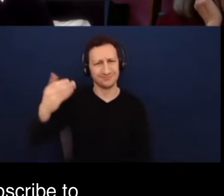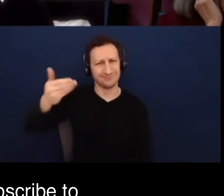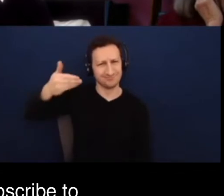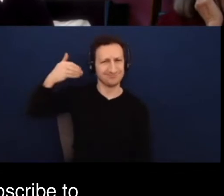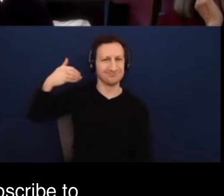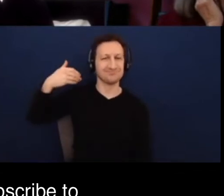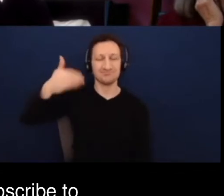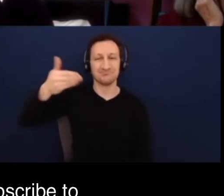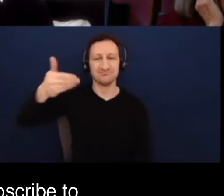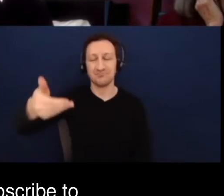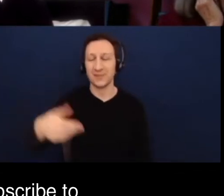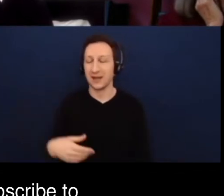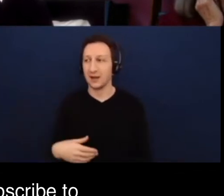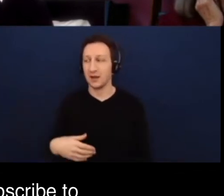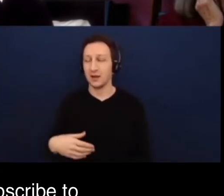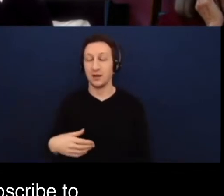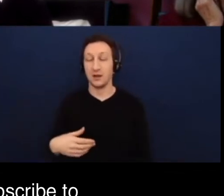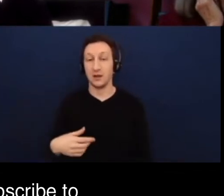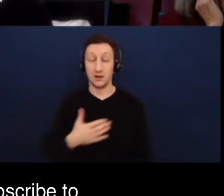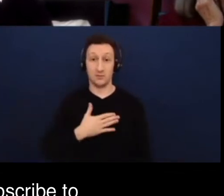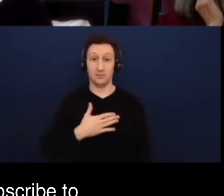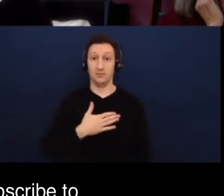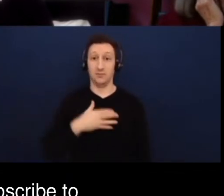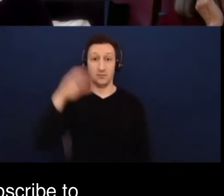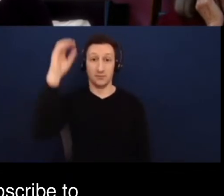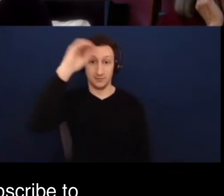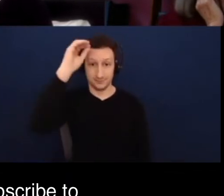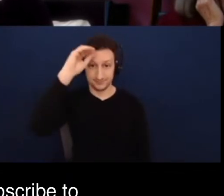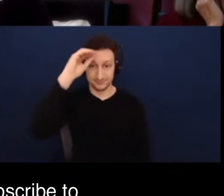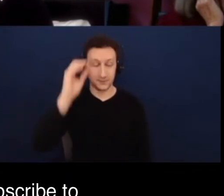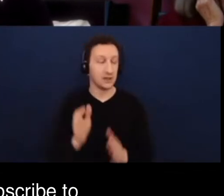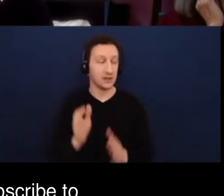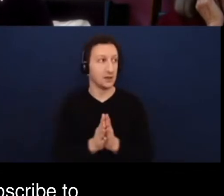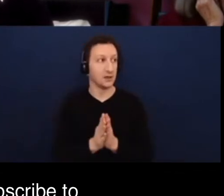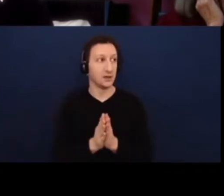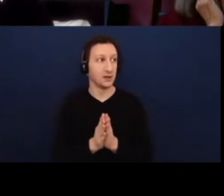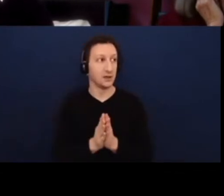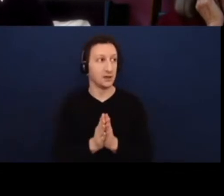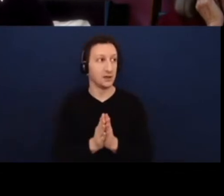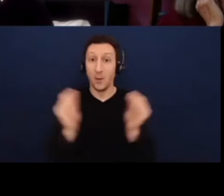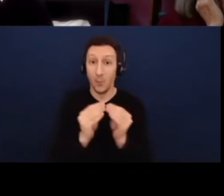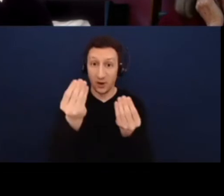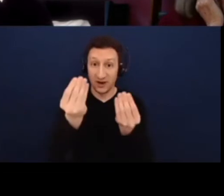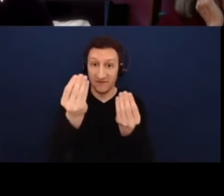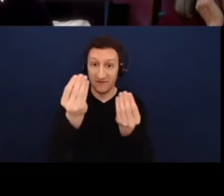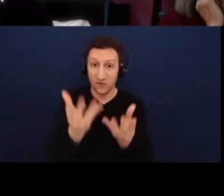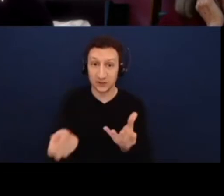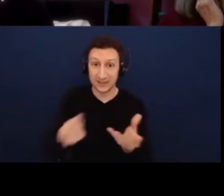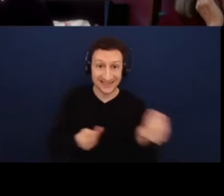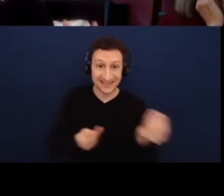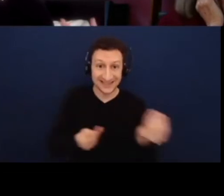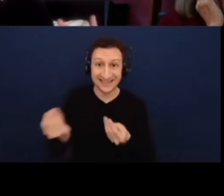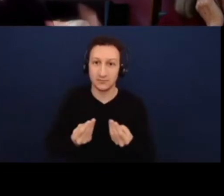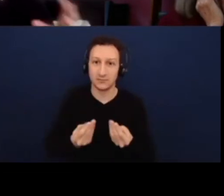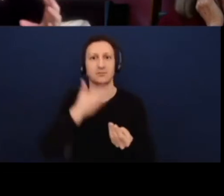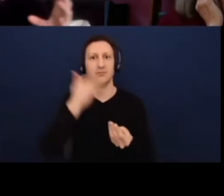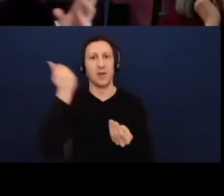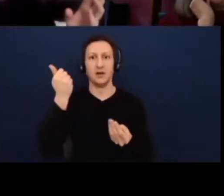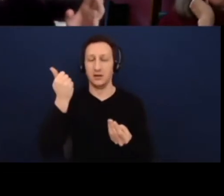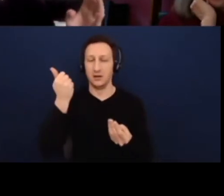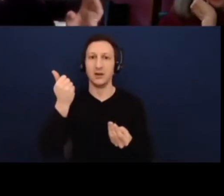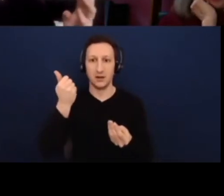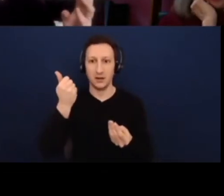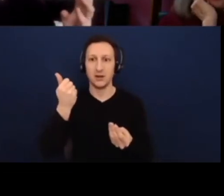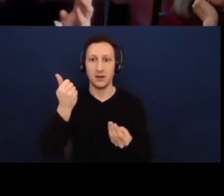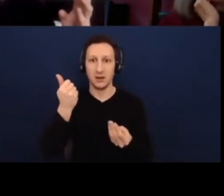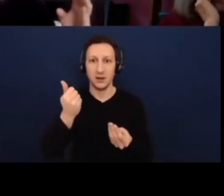I always subscribe to usually more is better. The more pieces